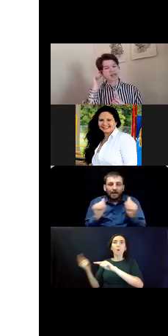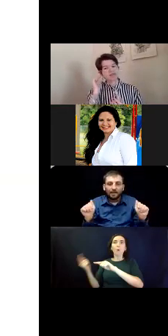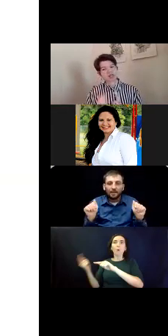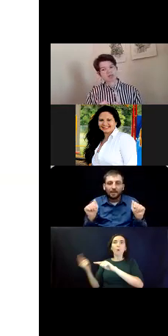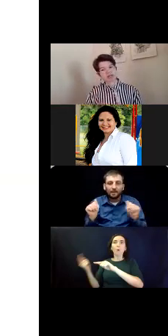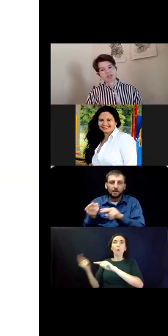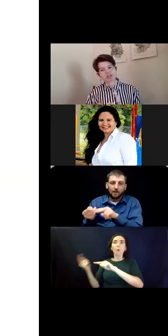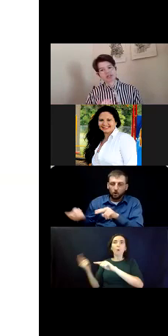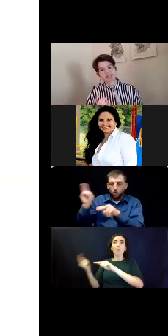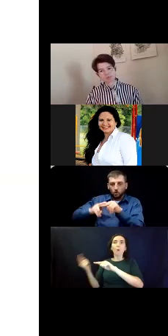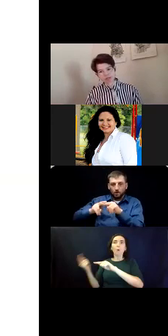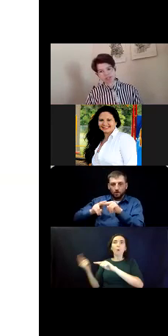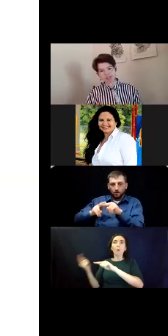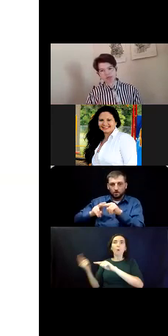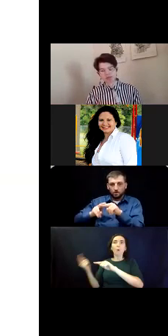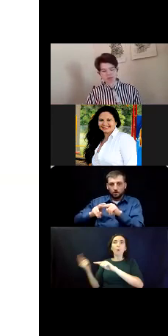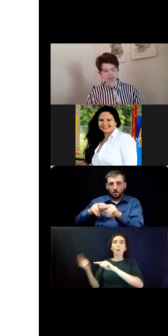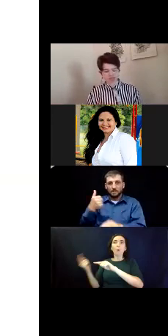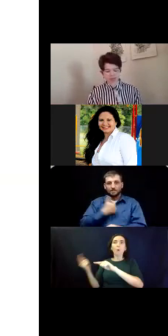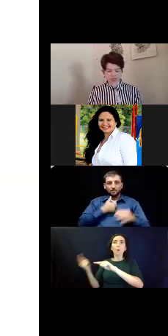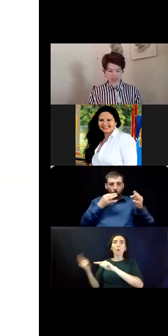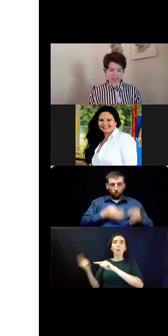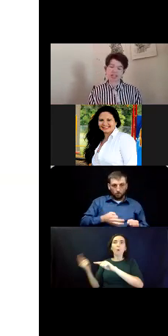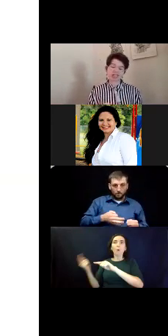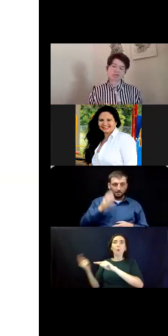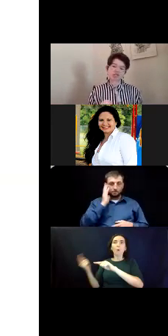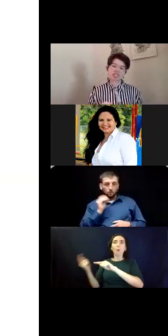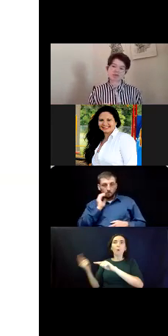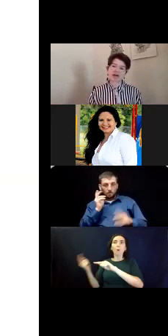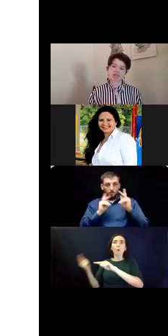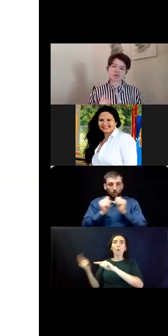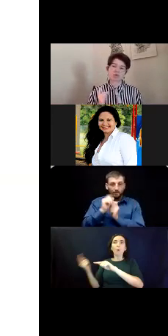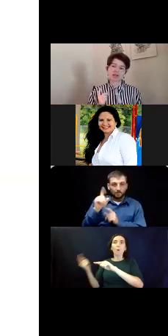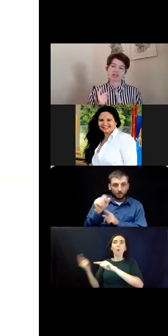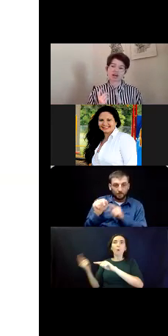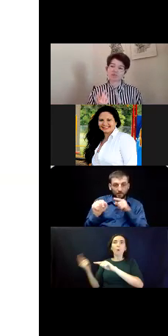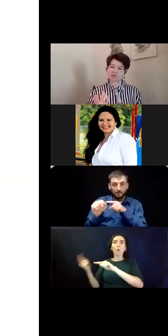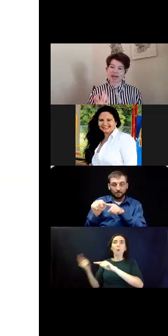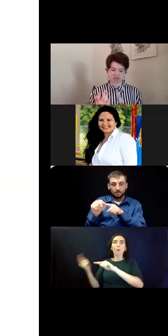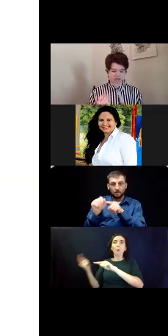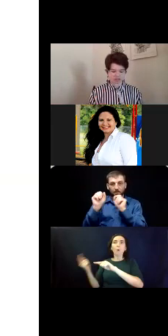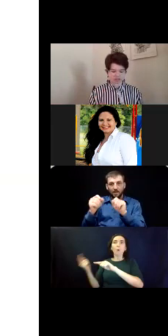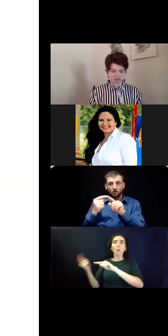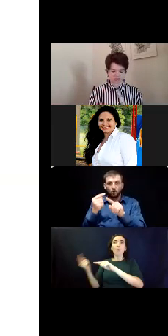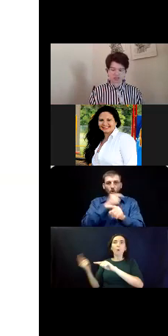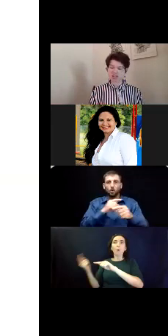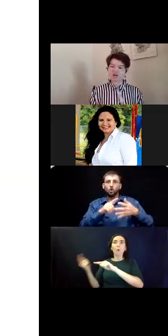in self-determination experienced by people with disabilities can be traced back to one of four